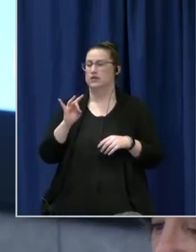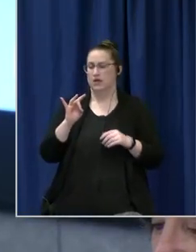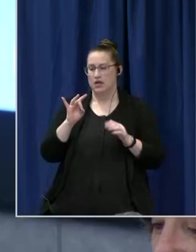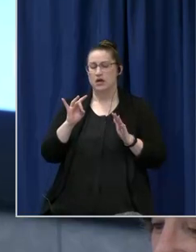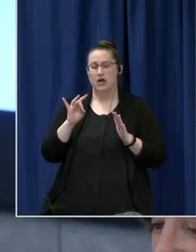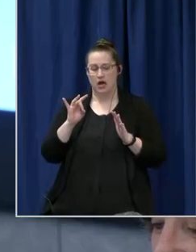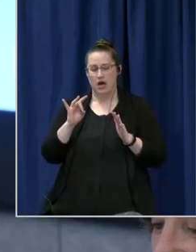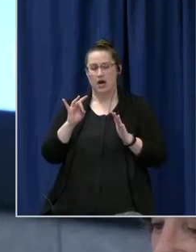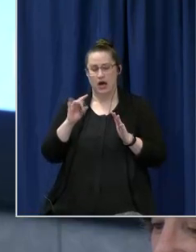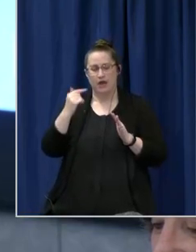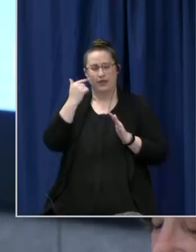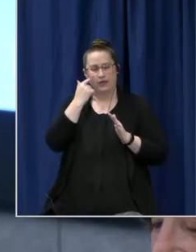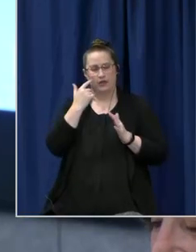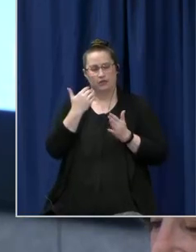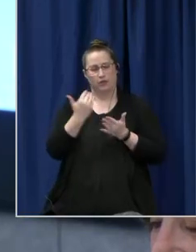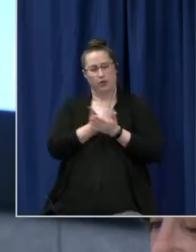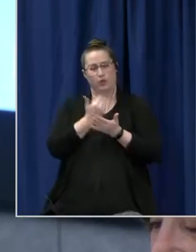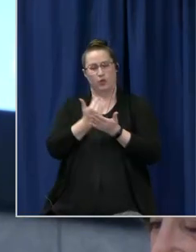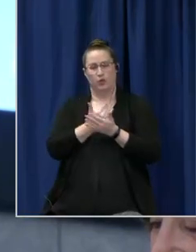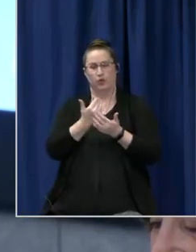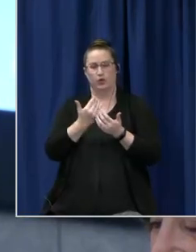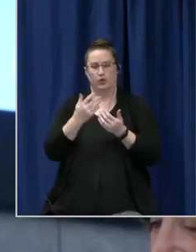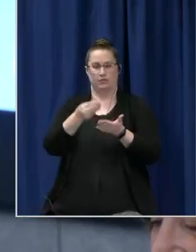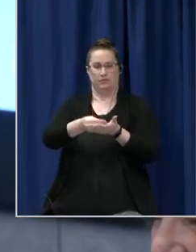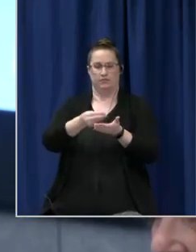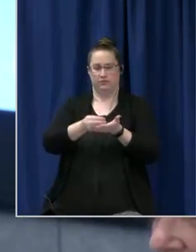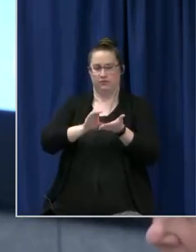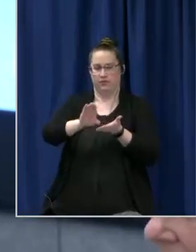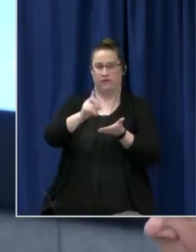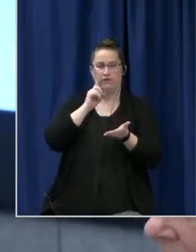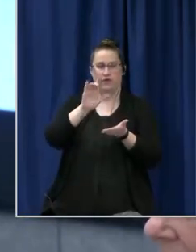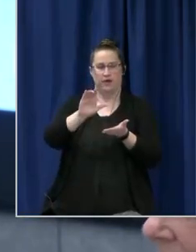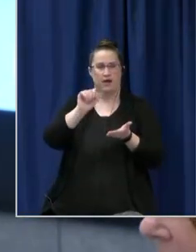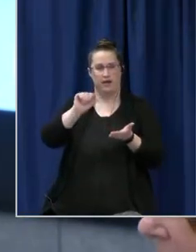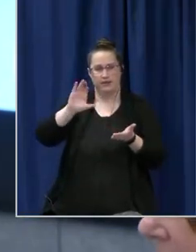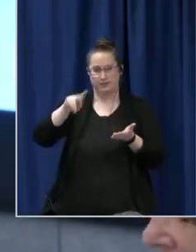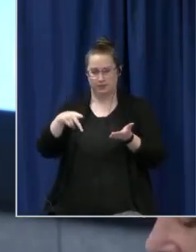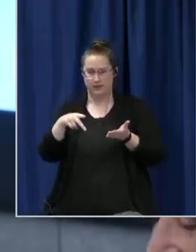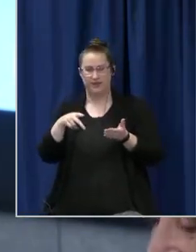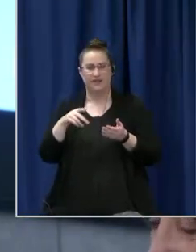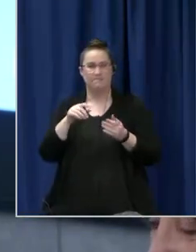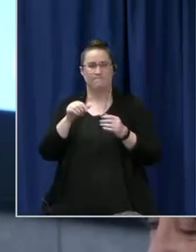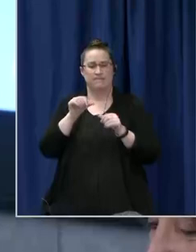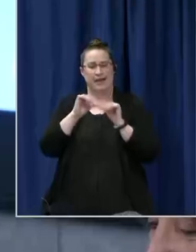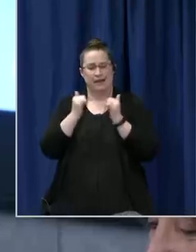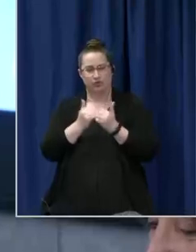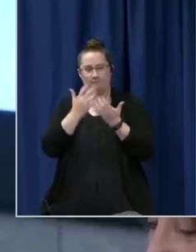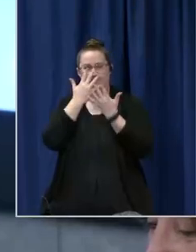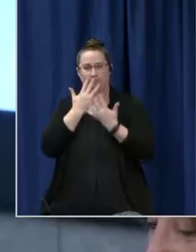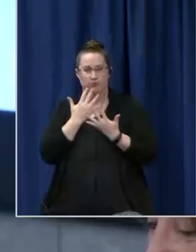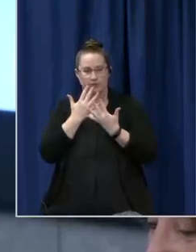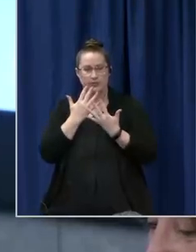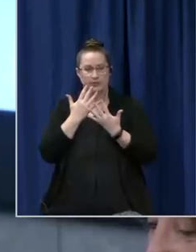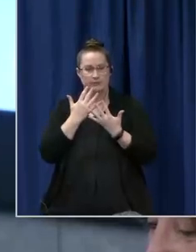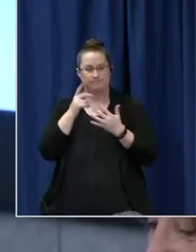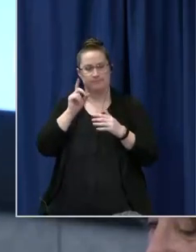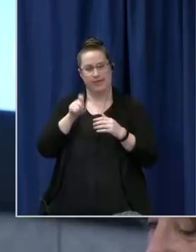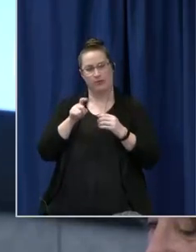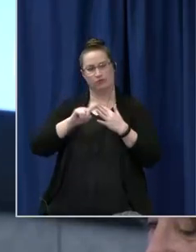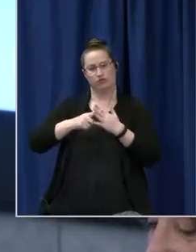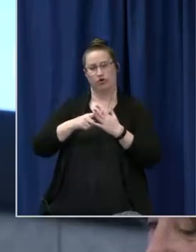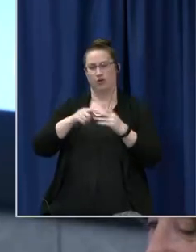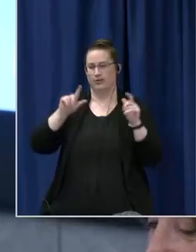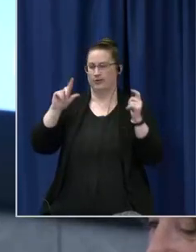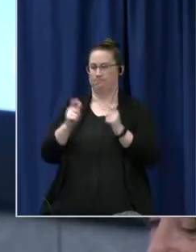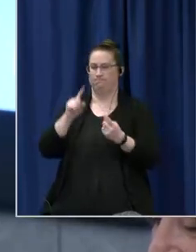Without new appropriated additional funding for the Affordable Connectivity Program, the agency has unfortunately had to begin the wind